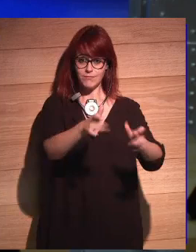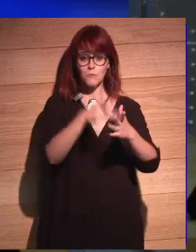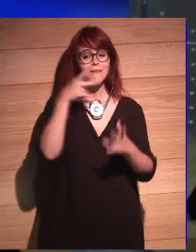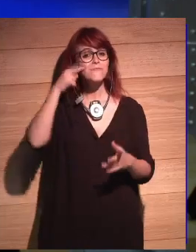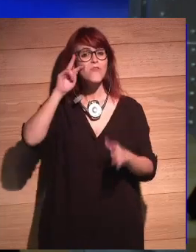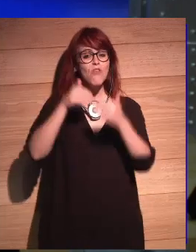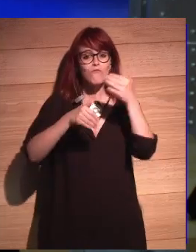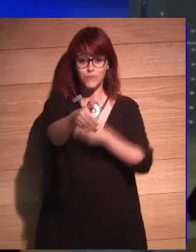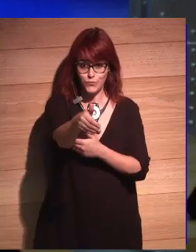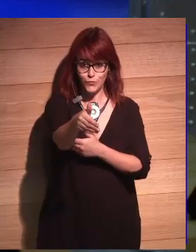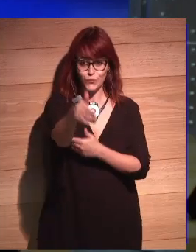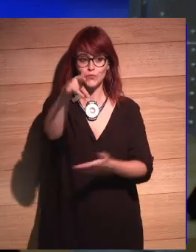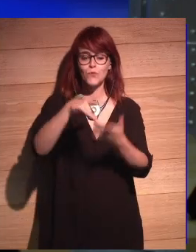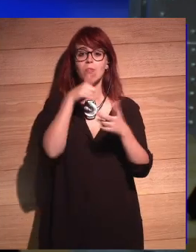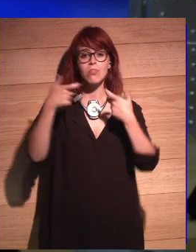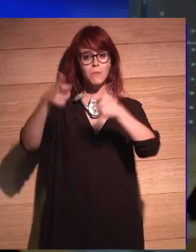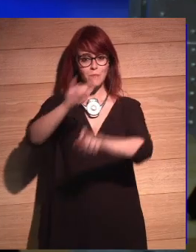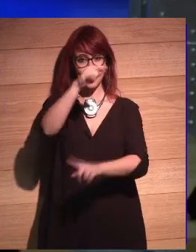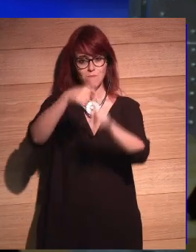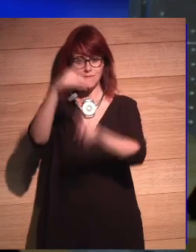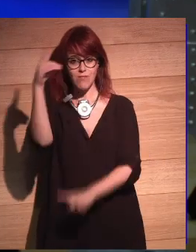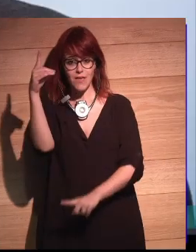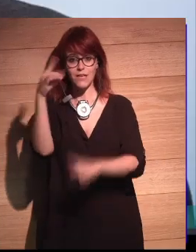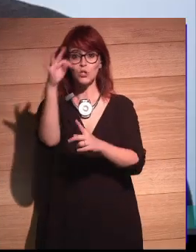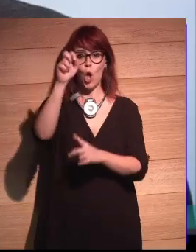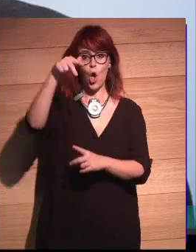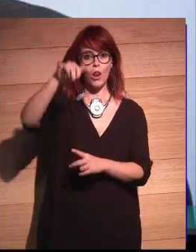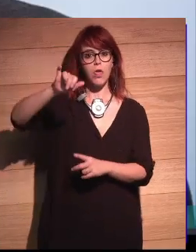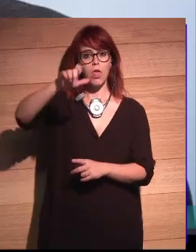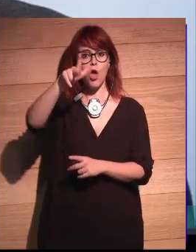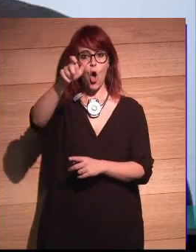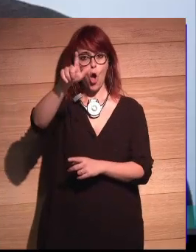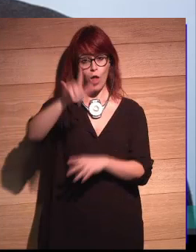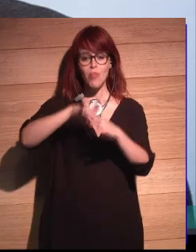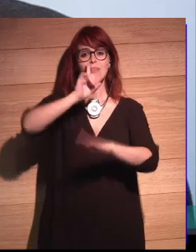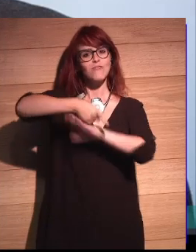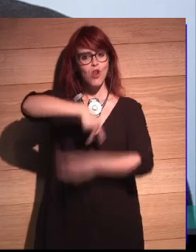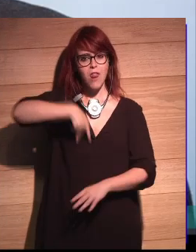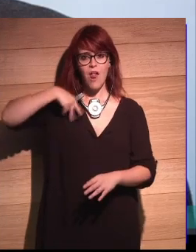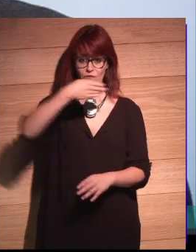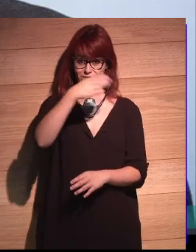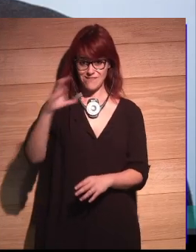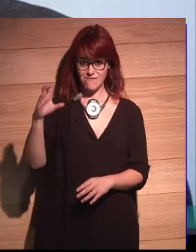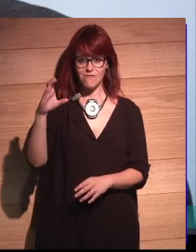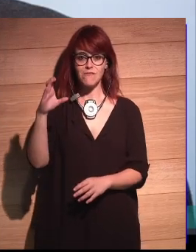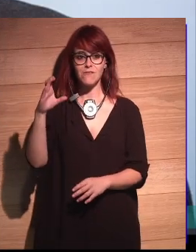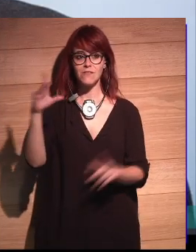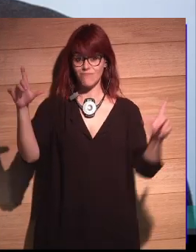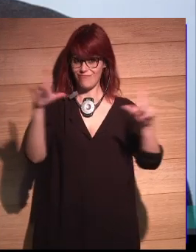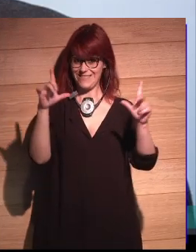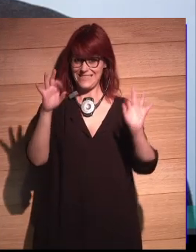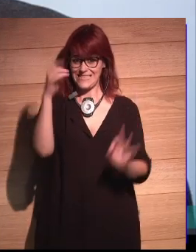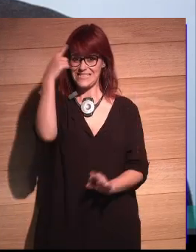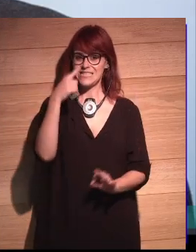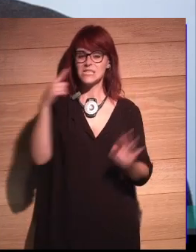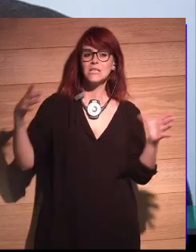Technology, and Tony Hall, this is the Director General of the BBC, has tasked us with new